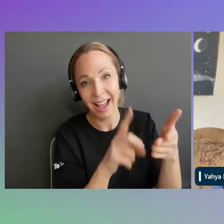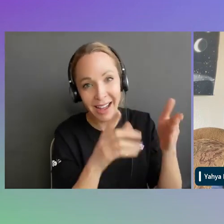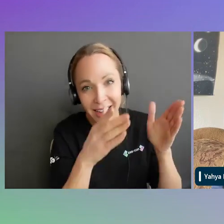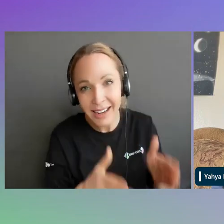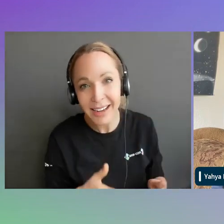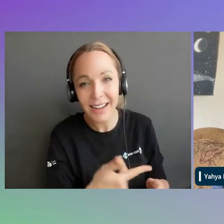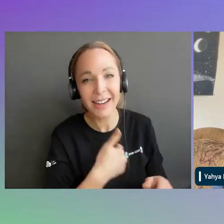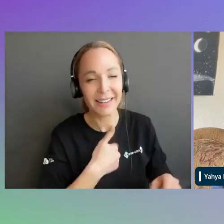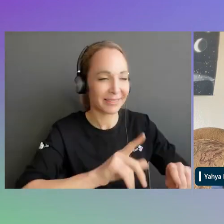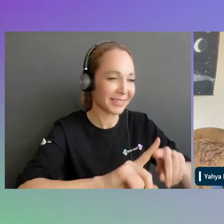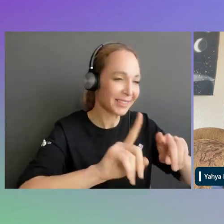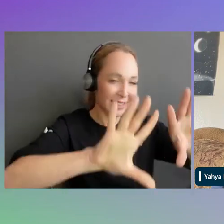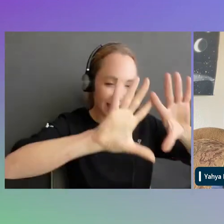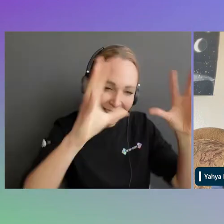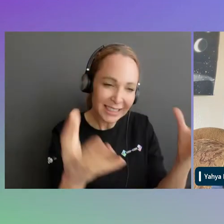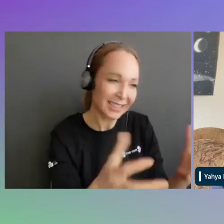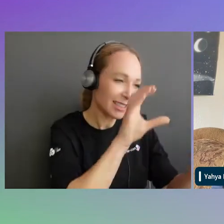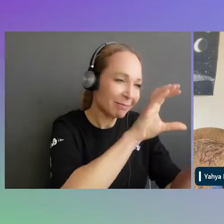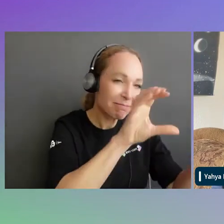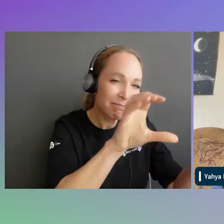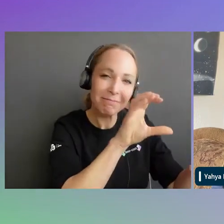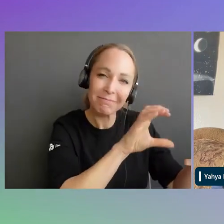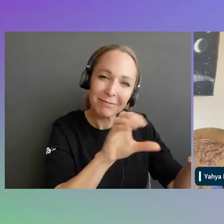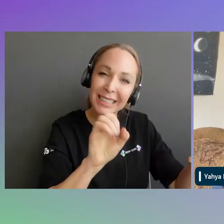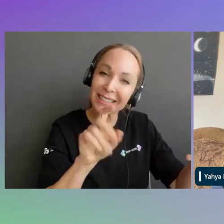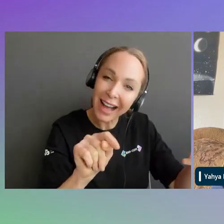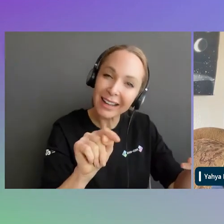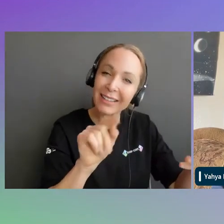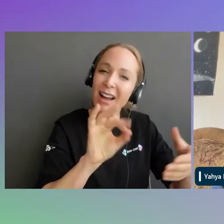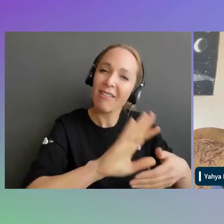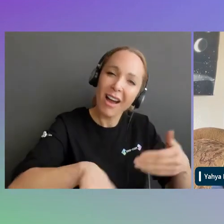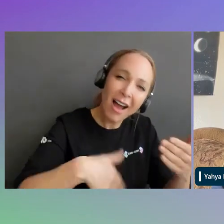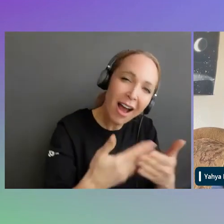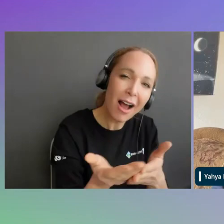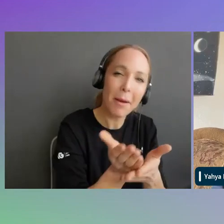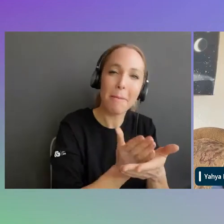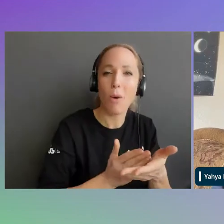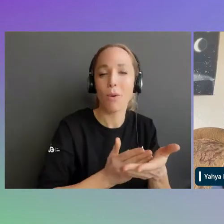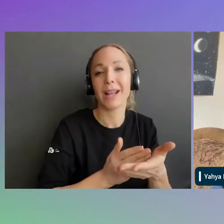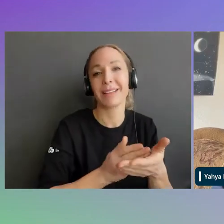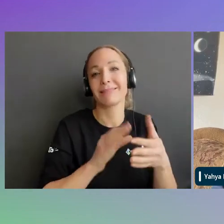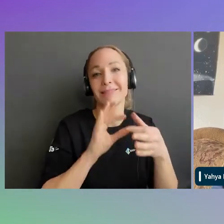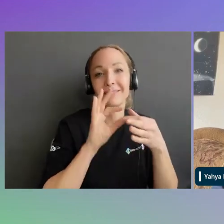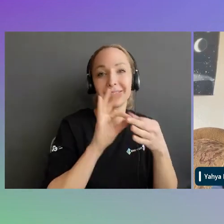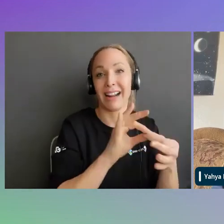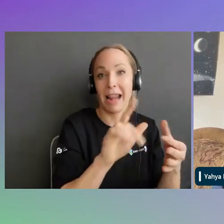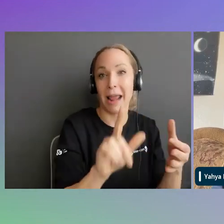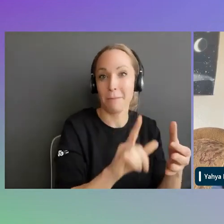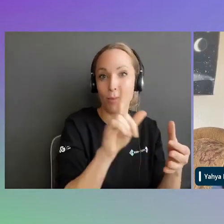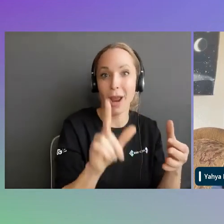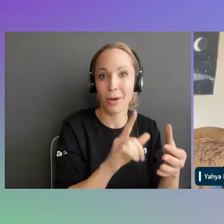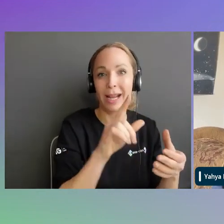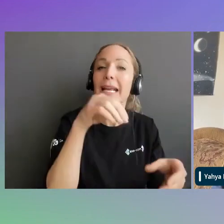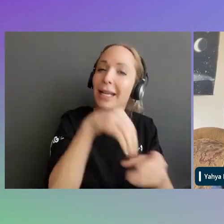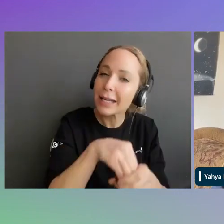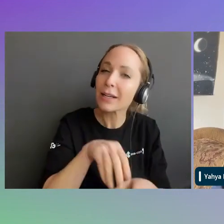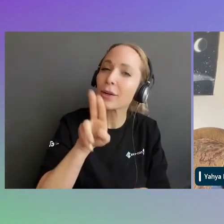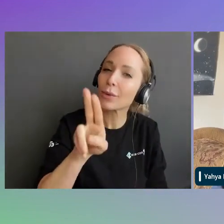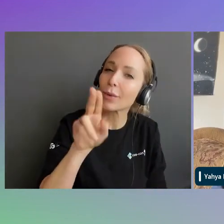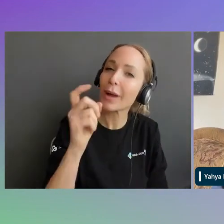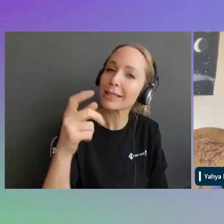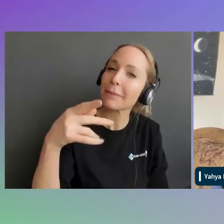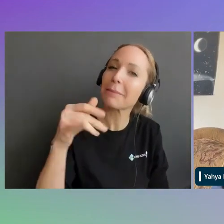component library components and elements in UXPin, which that's not publicly available because that's like in the